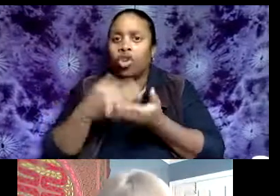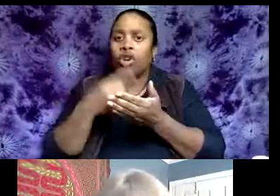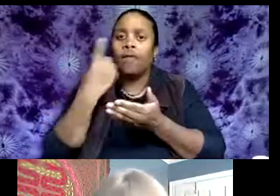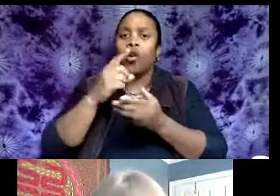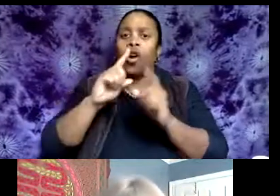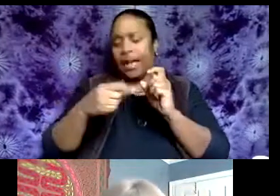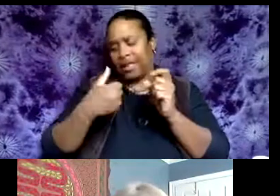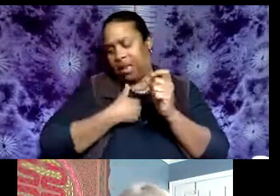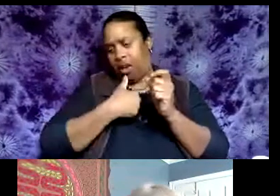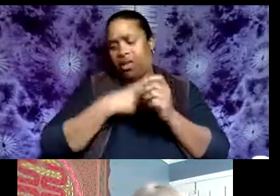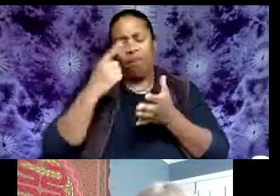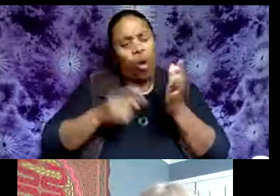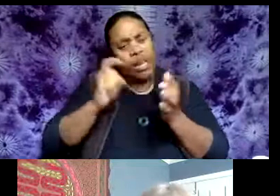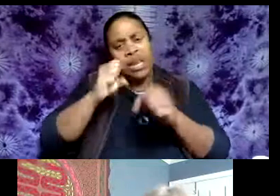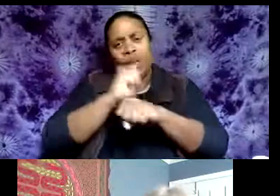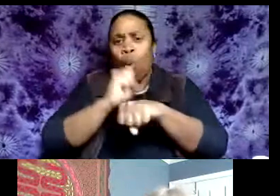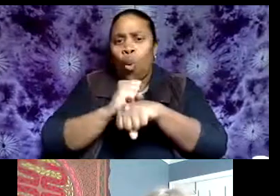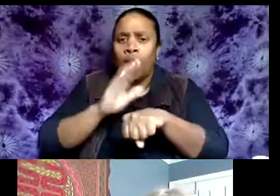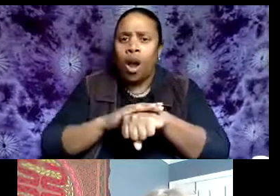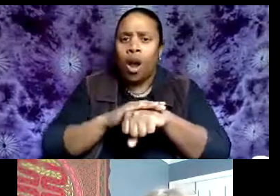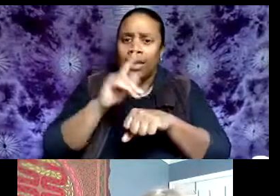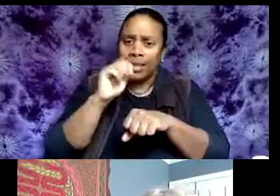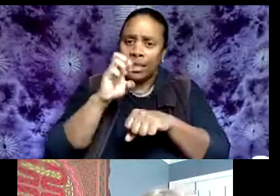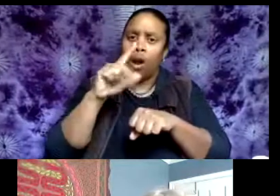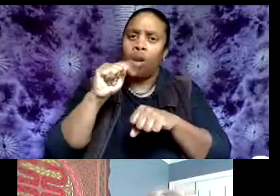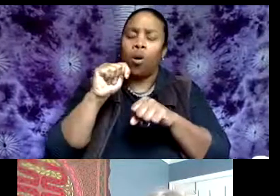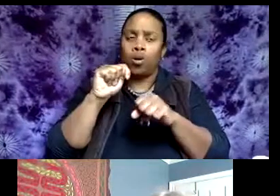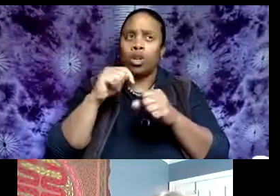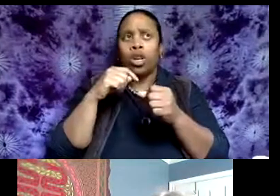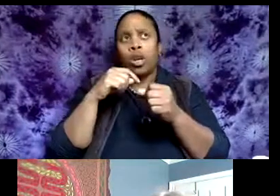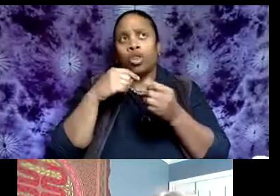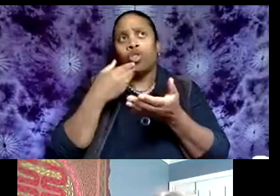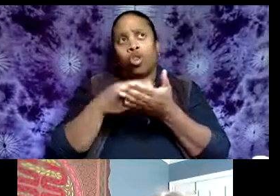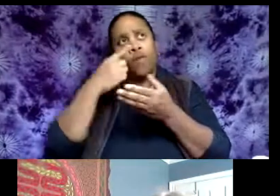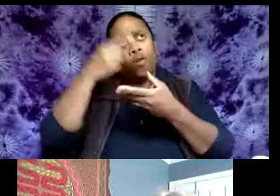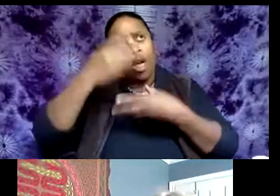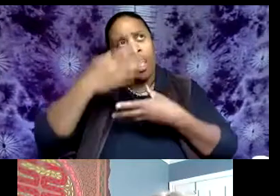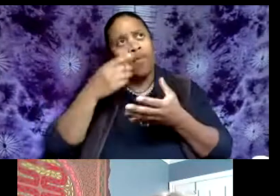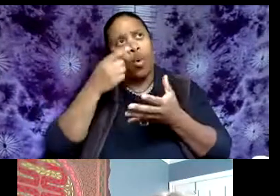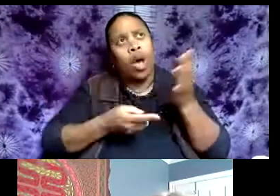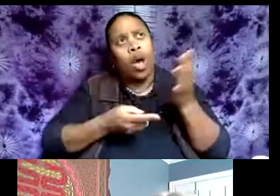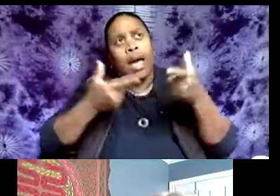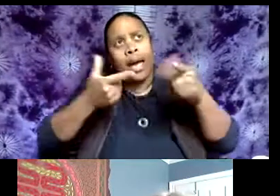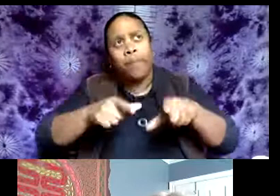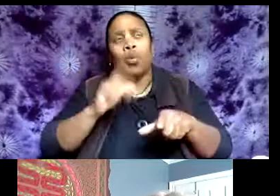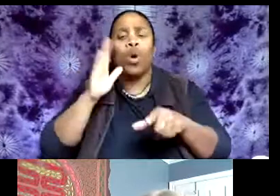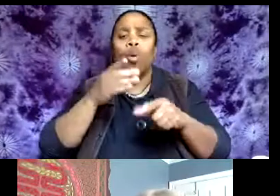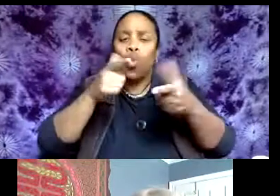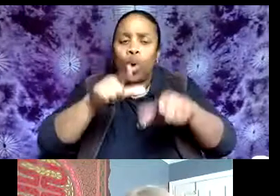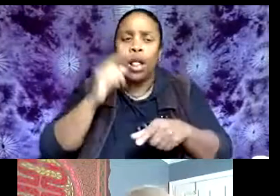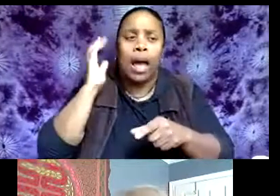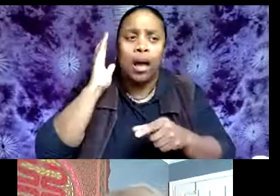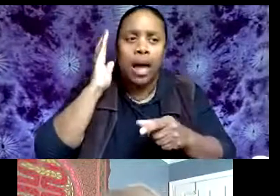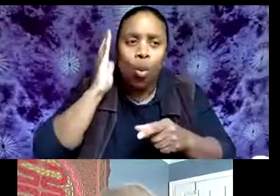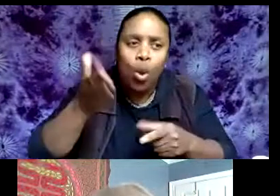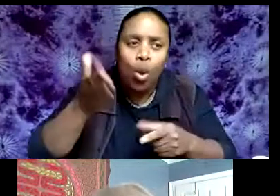work on and giving us advice. The tarot is good for kind of telling us what might happen and what has happened and what we can change. So it's just really